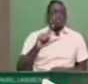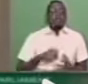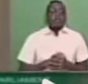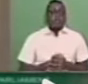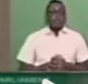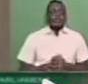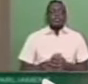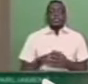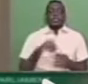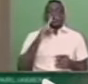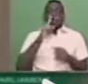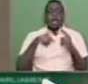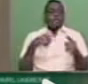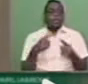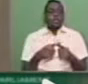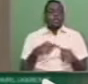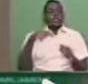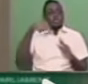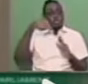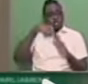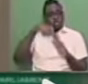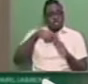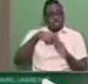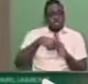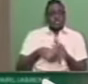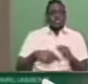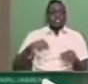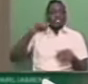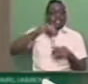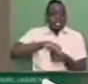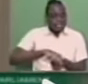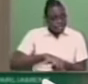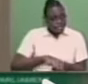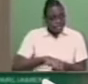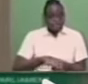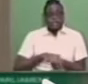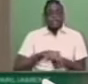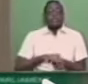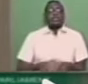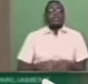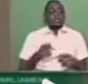I am proud to stand today and say that it was achievements of the government I